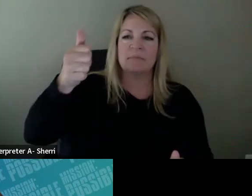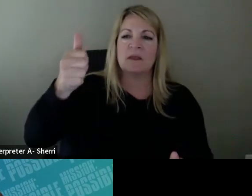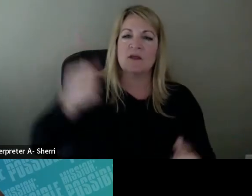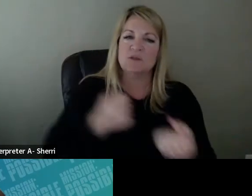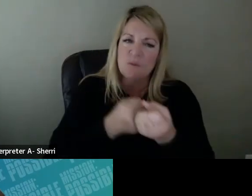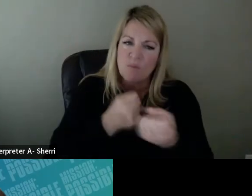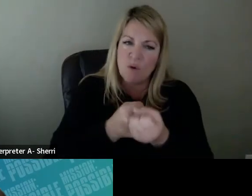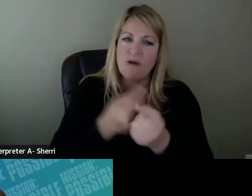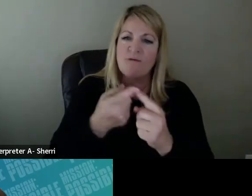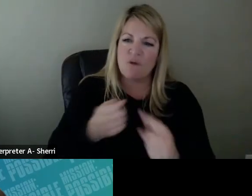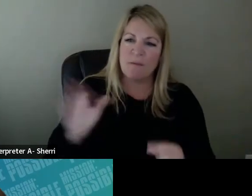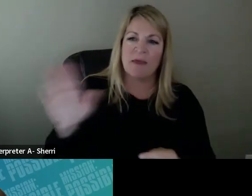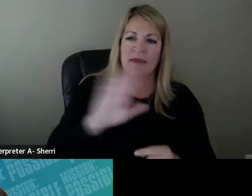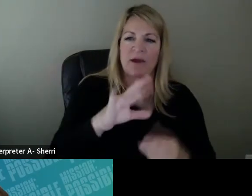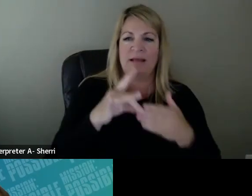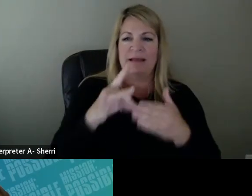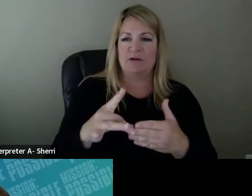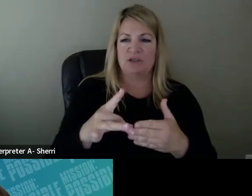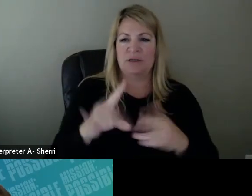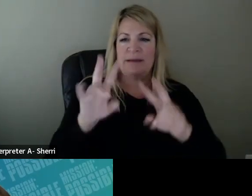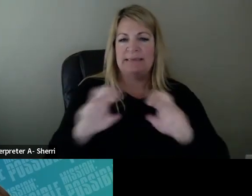support from their leadership in assessing the